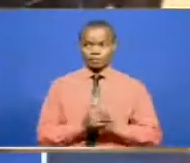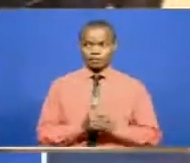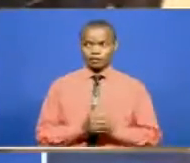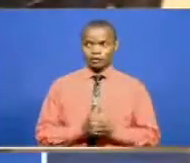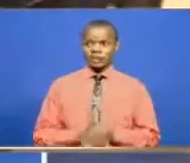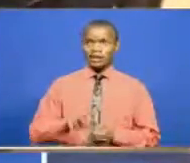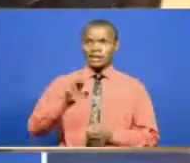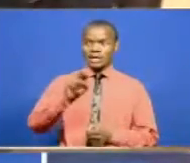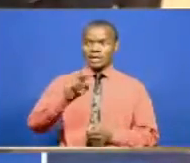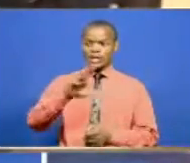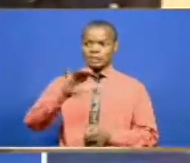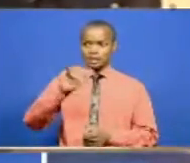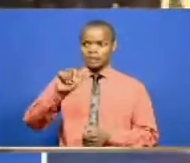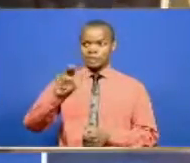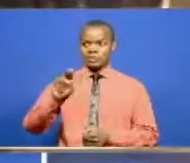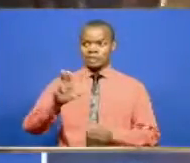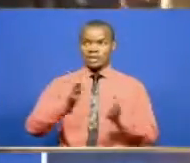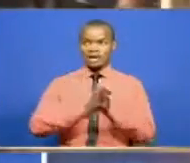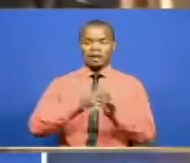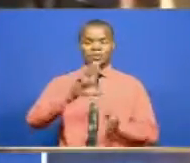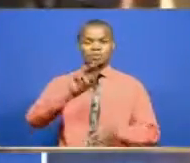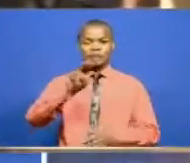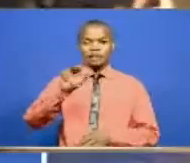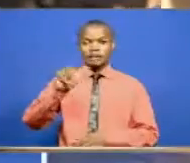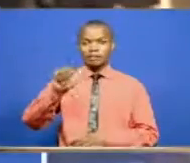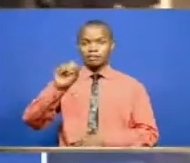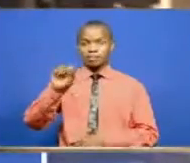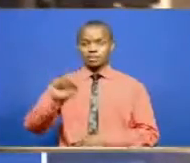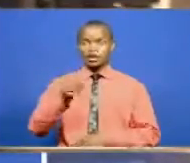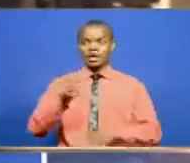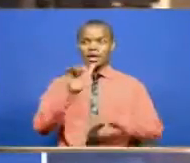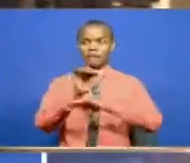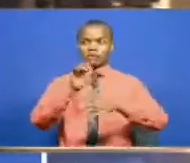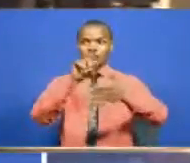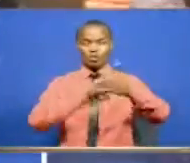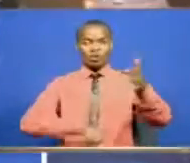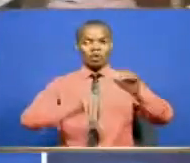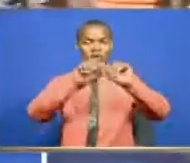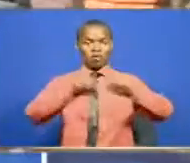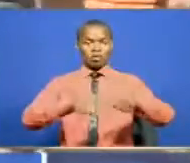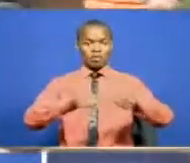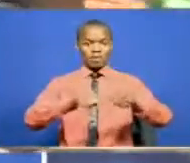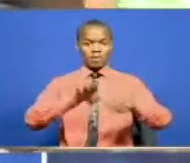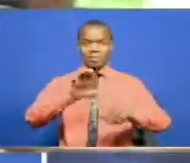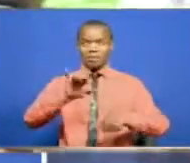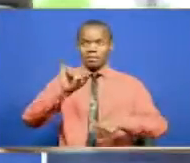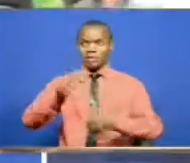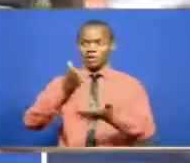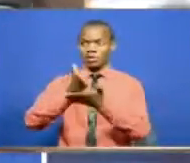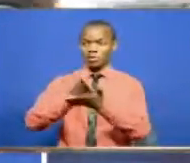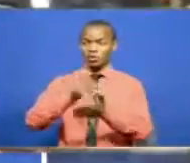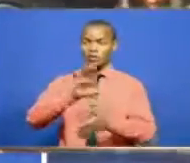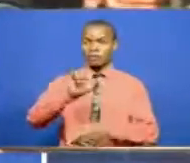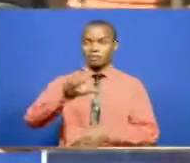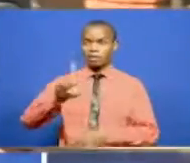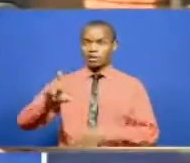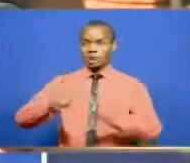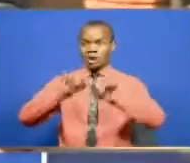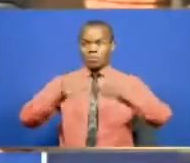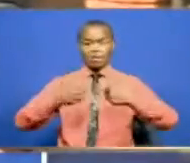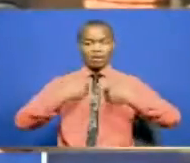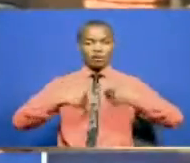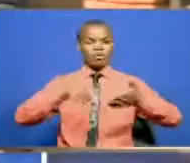and the Kenya Conference of Catholic Bishops calling on the BBI architects to open a window of amendments in the draft bill to avoid a